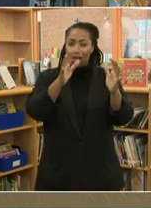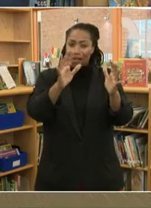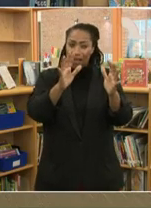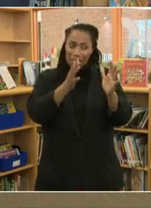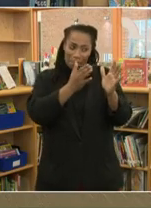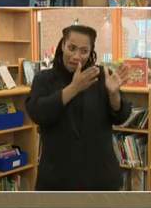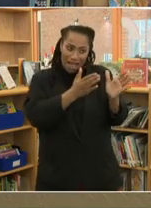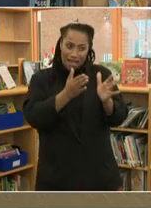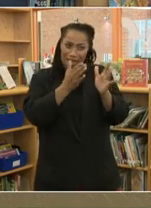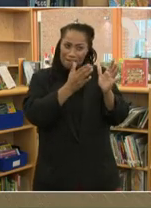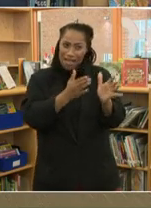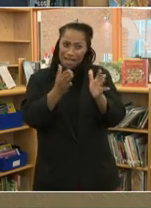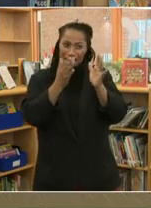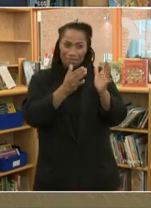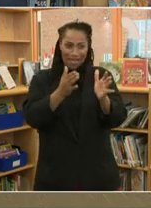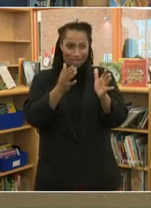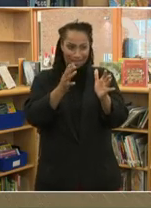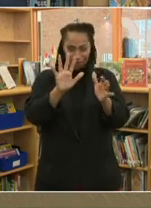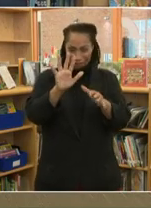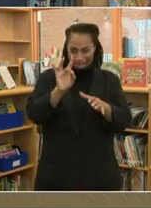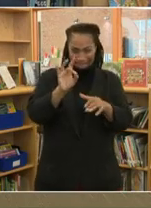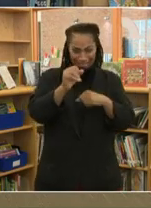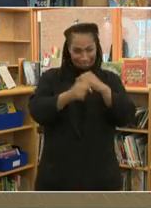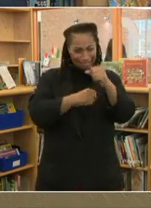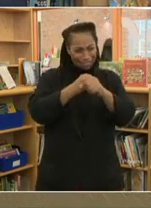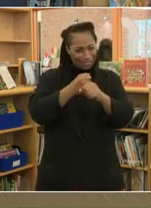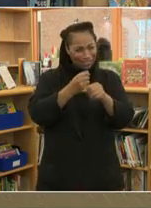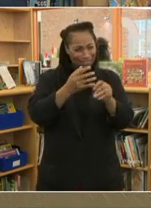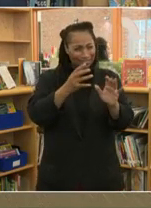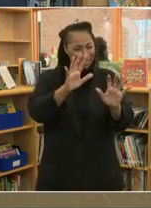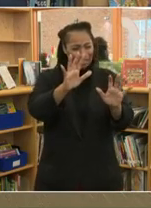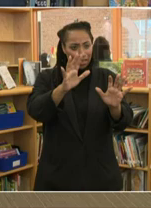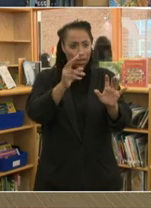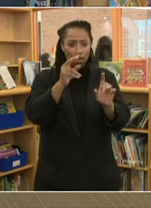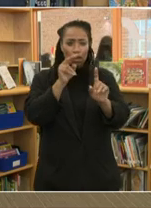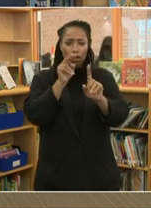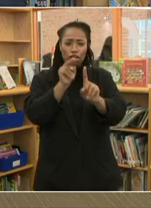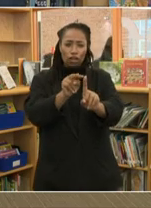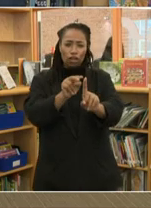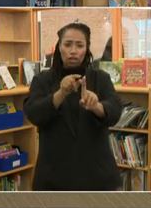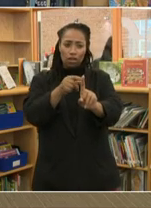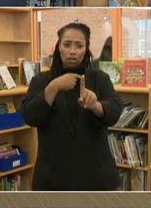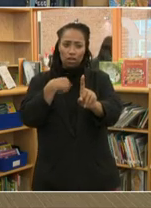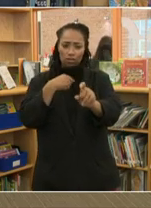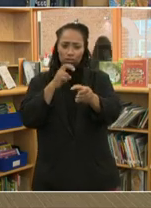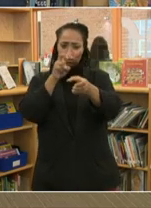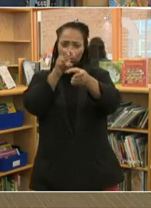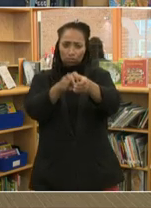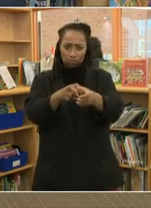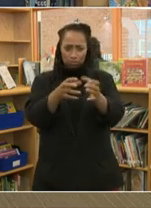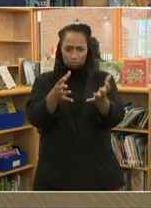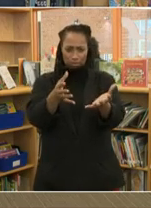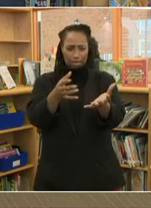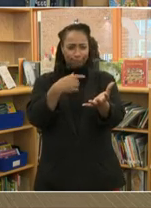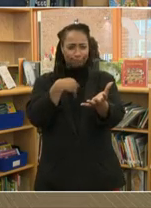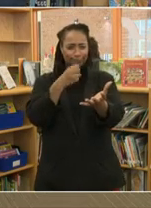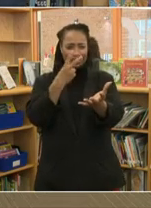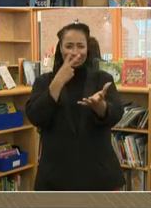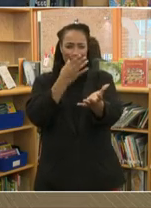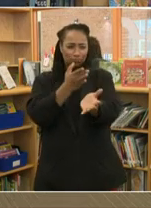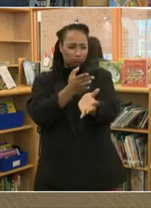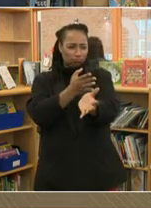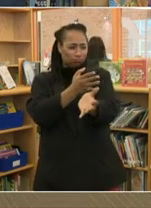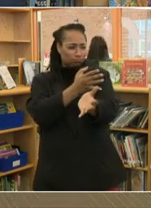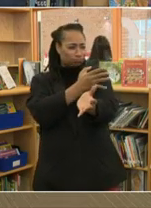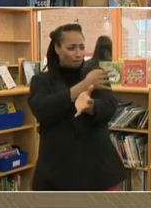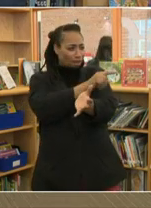into their party. But there are so many programs that are already activated and so many more in the pipeline. So, for example, another one that I'm really,